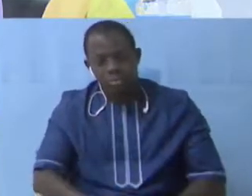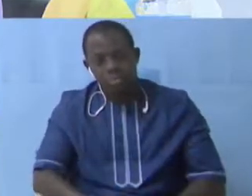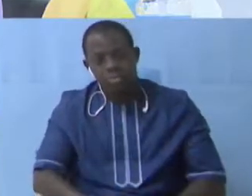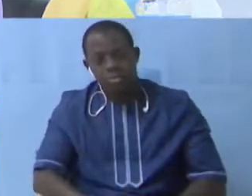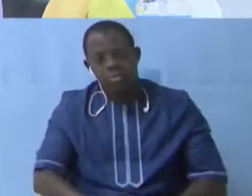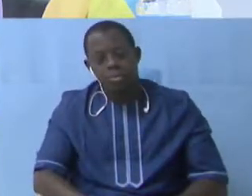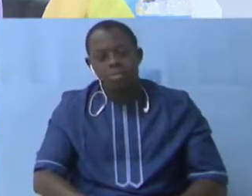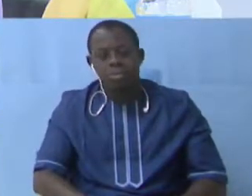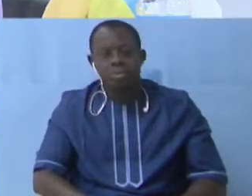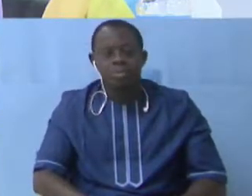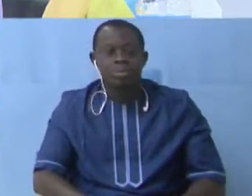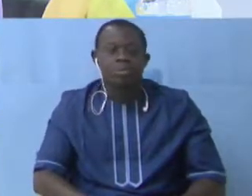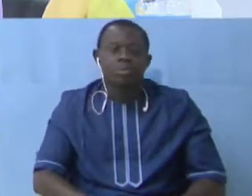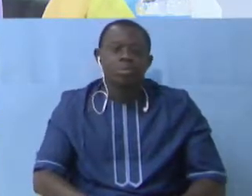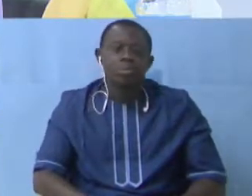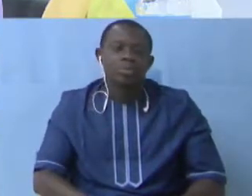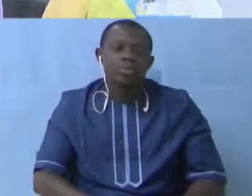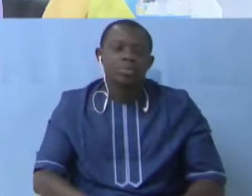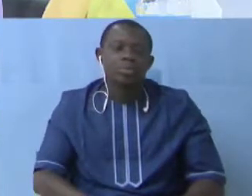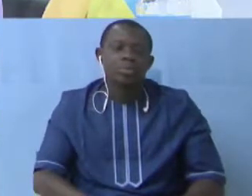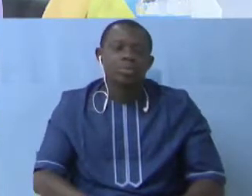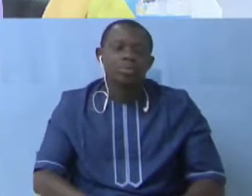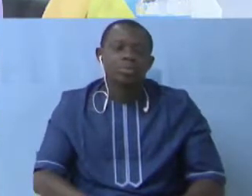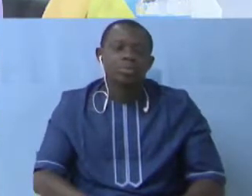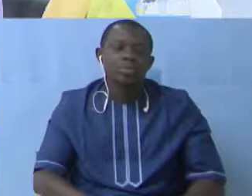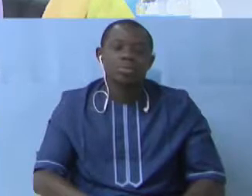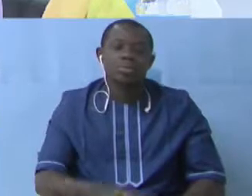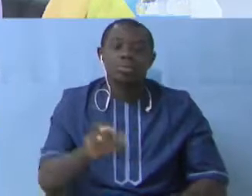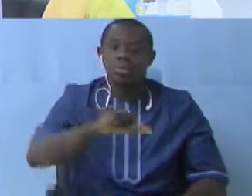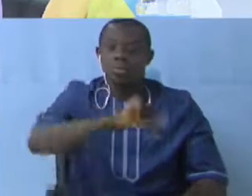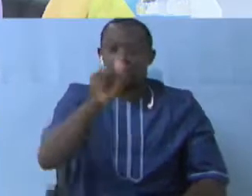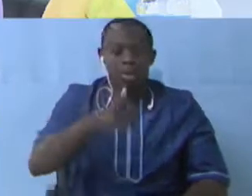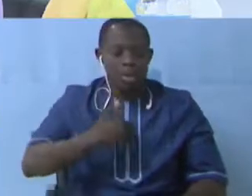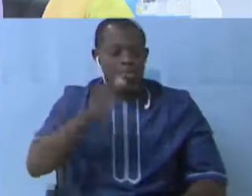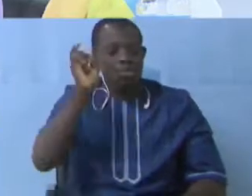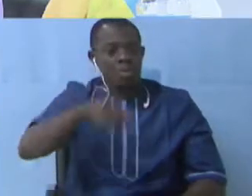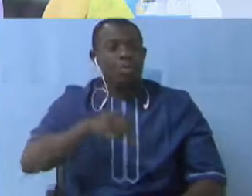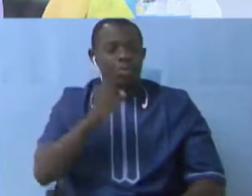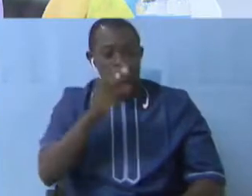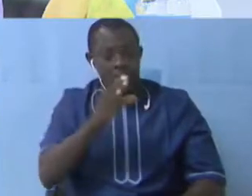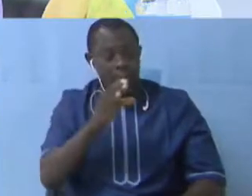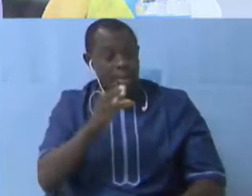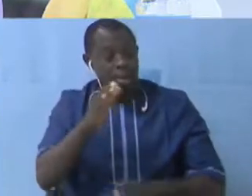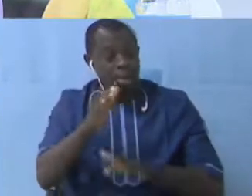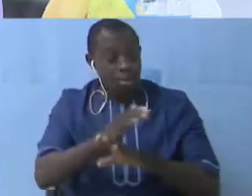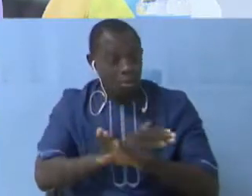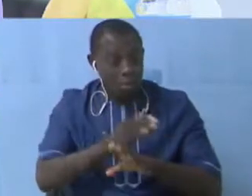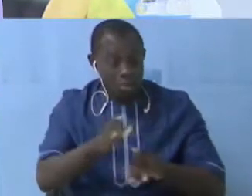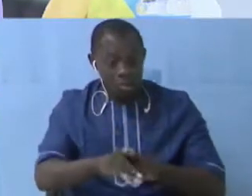ñëw. And I must say that at the heart of that